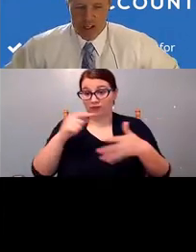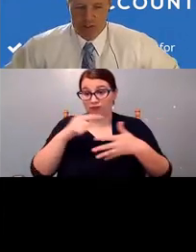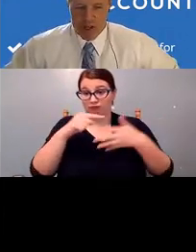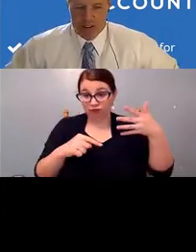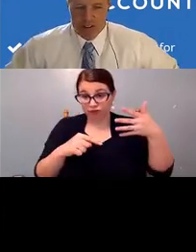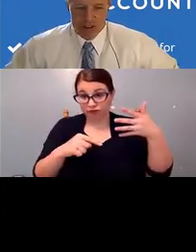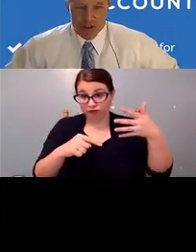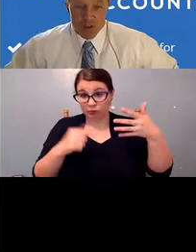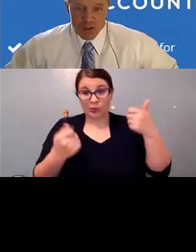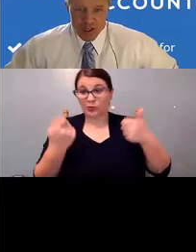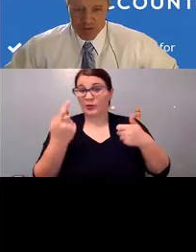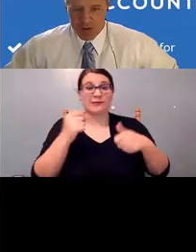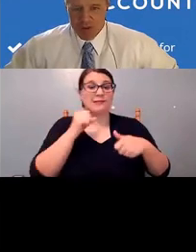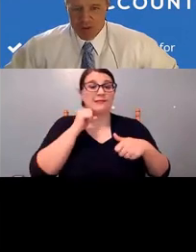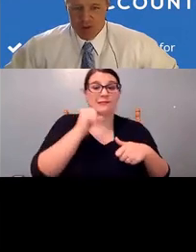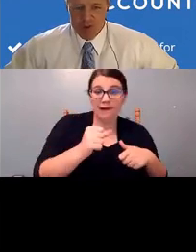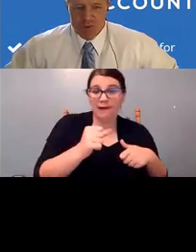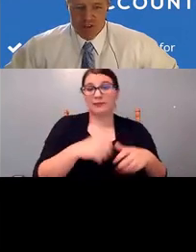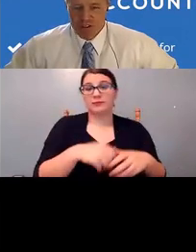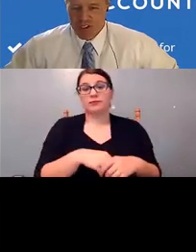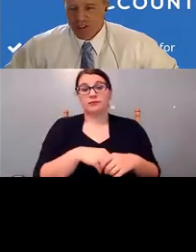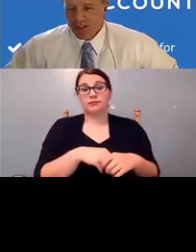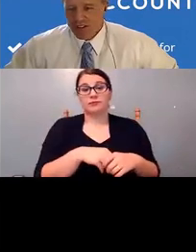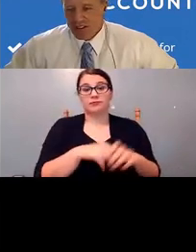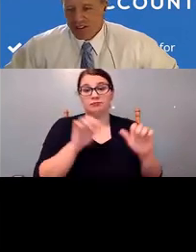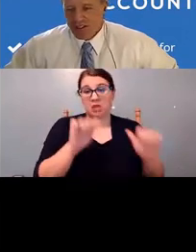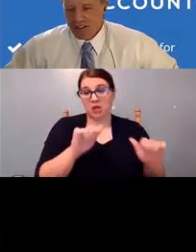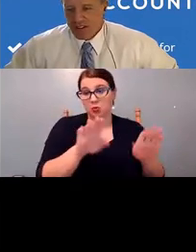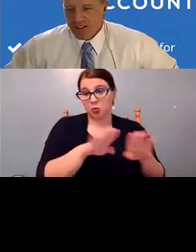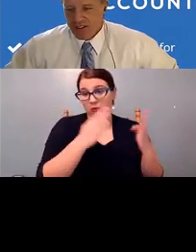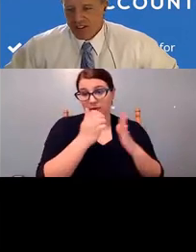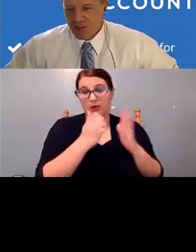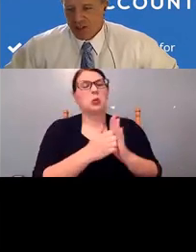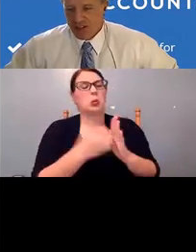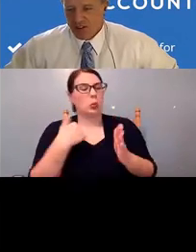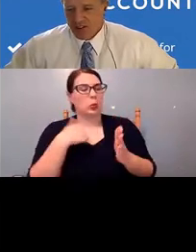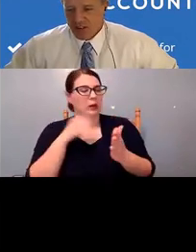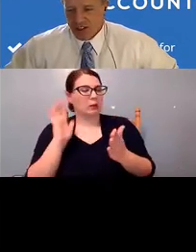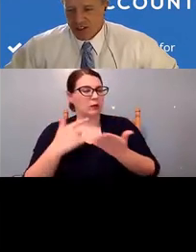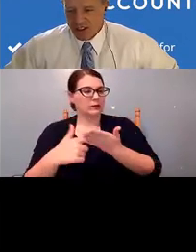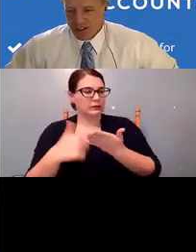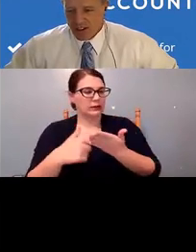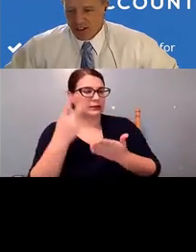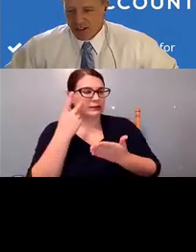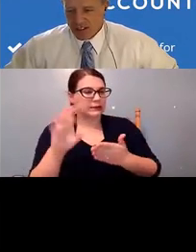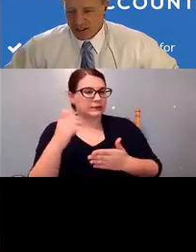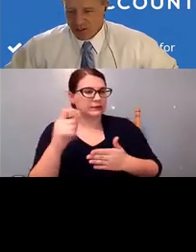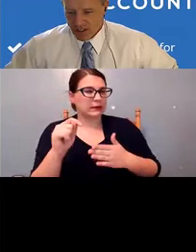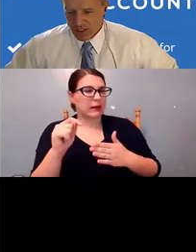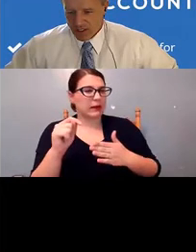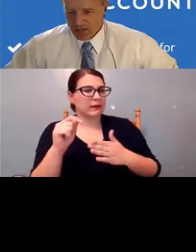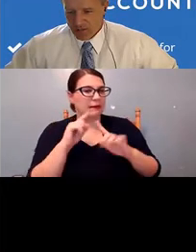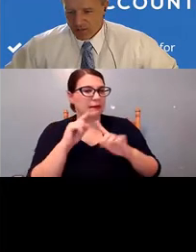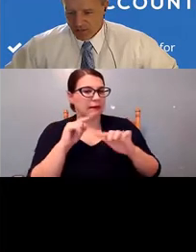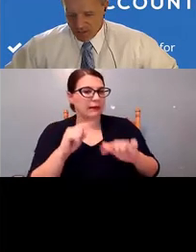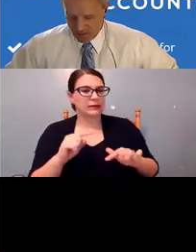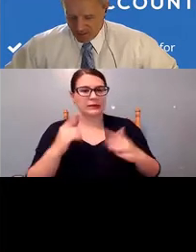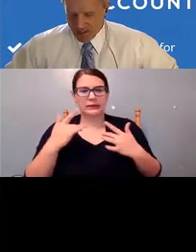kind of talk about this numerous times as we go through this presentation. I see a couple answers in chat. D seems like